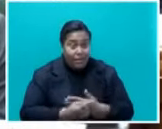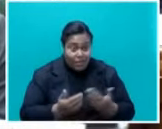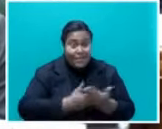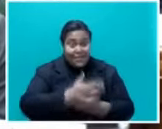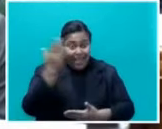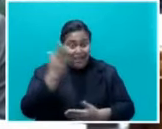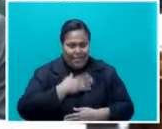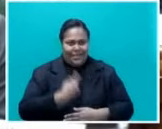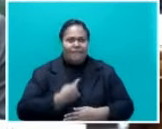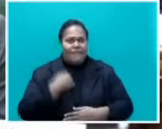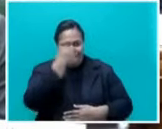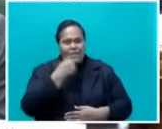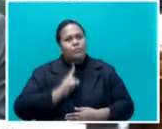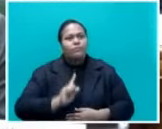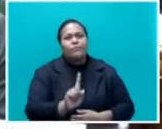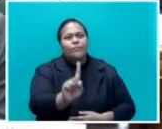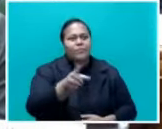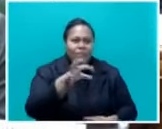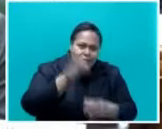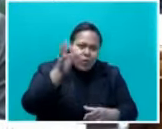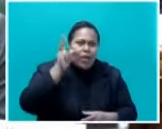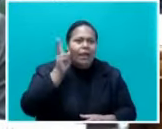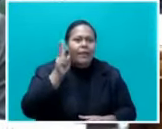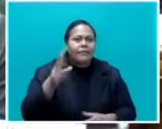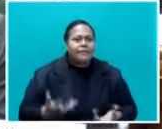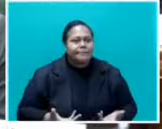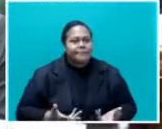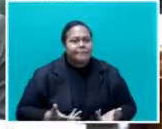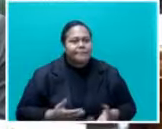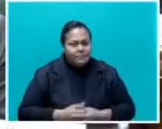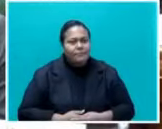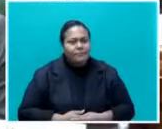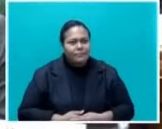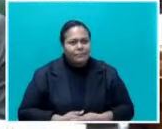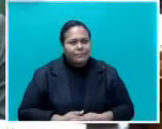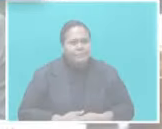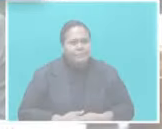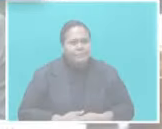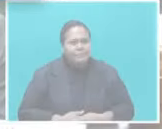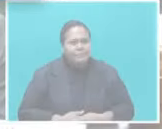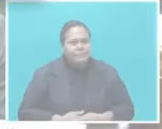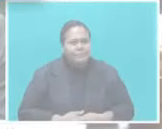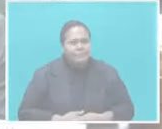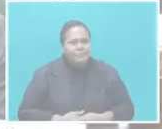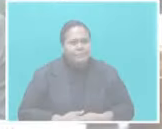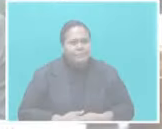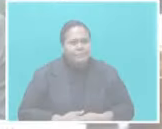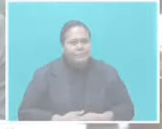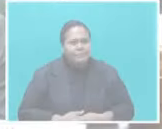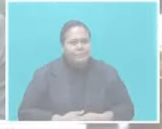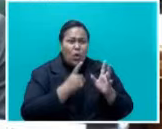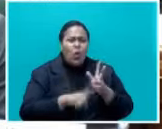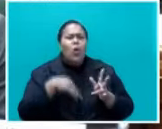actual name and get the ink. Honorable Gavoka always talks about, oh, this government has got only, won by 100 votes or 1,000 votes,